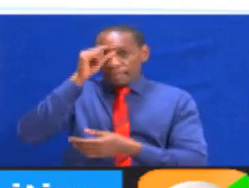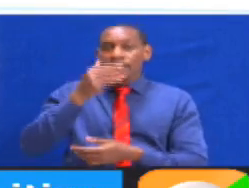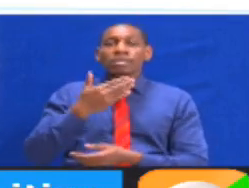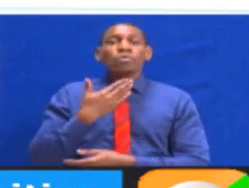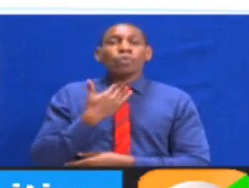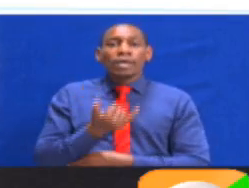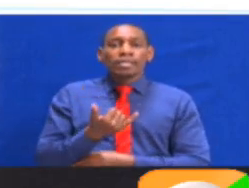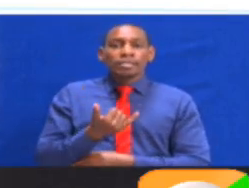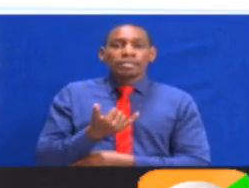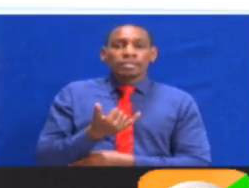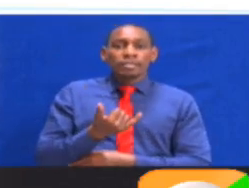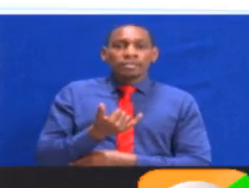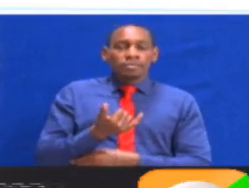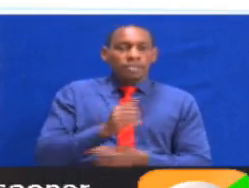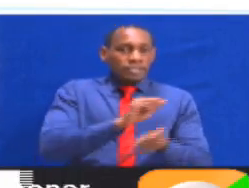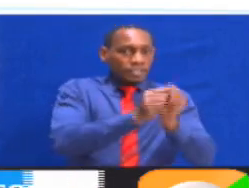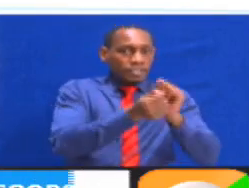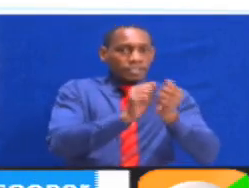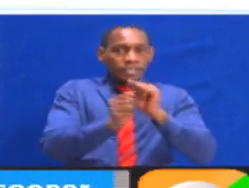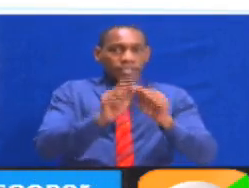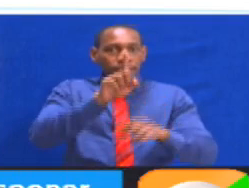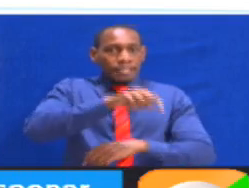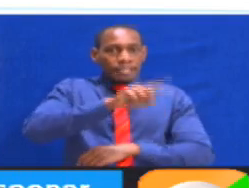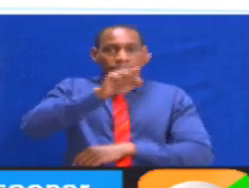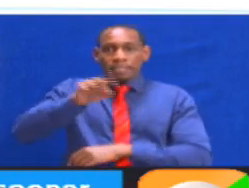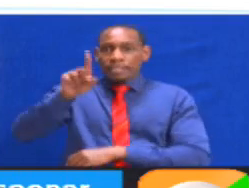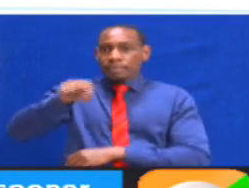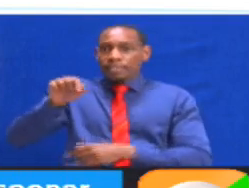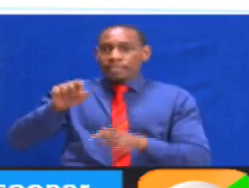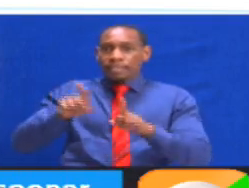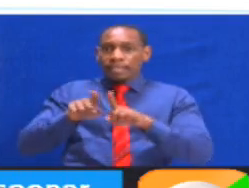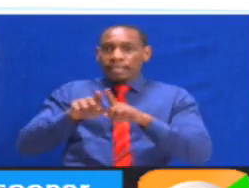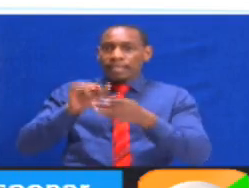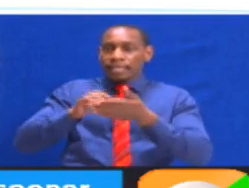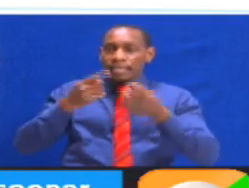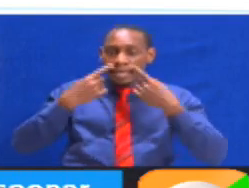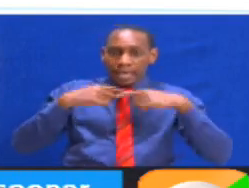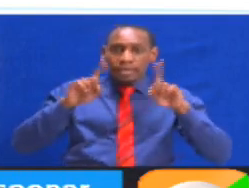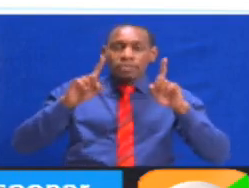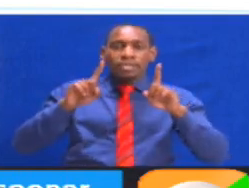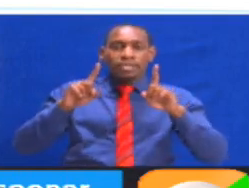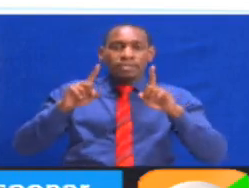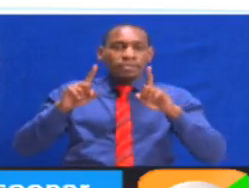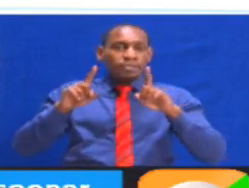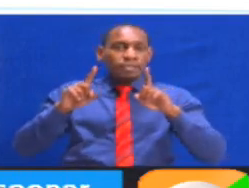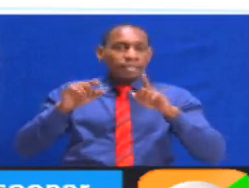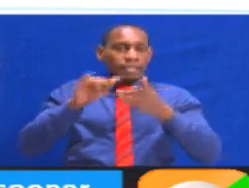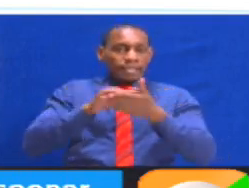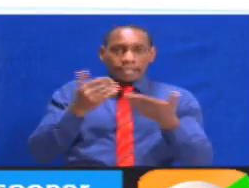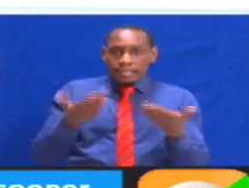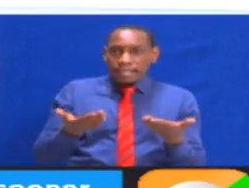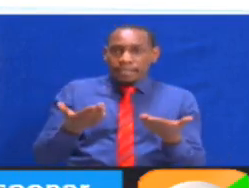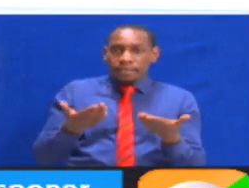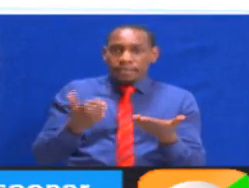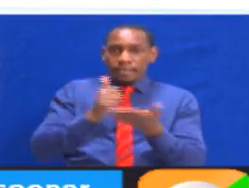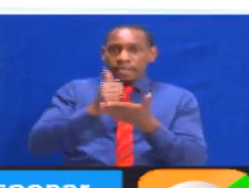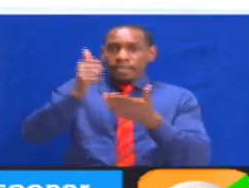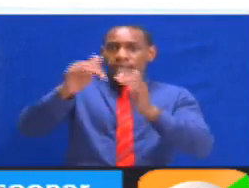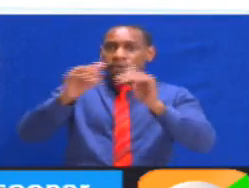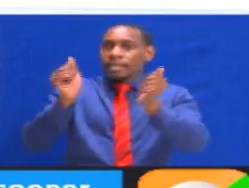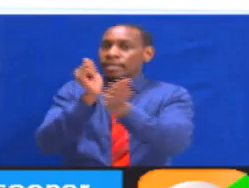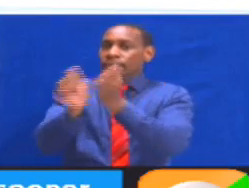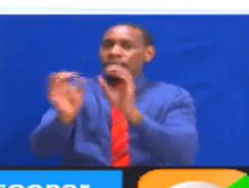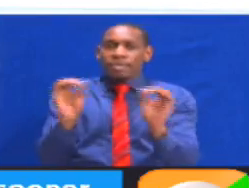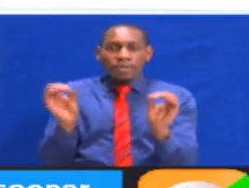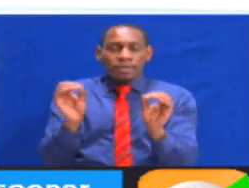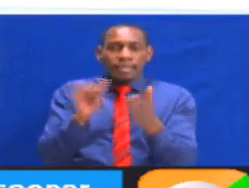of the mistakes and the statements and the tone in which they had communicated before. So now we're hearing quarantine is not a